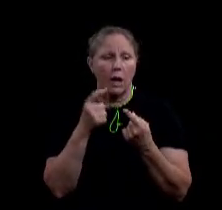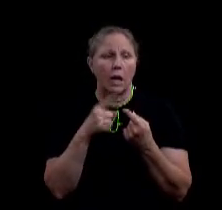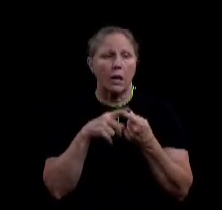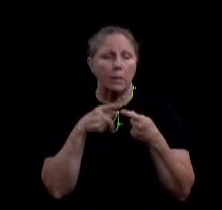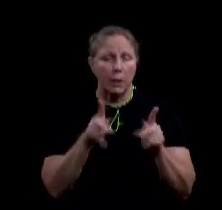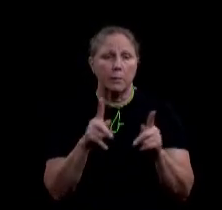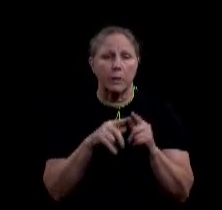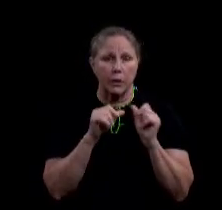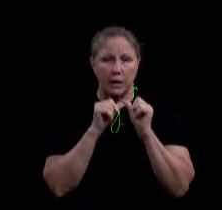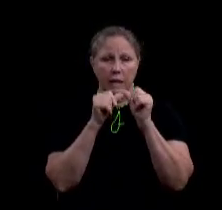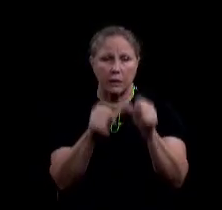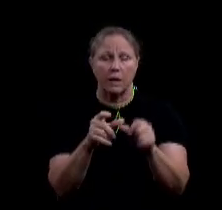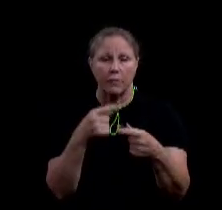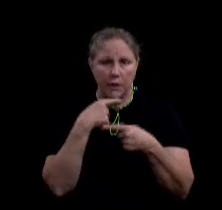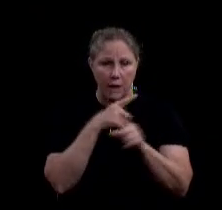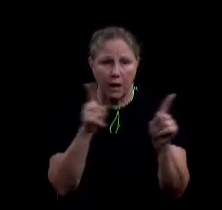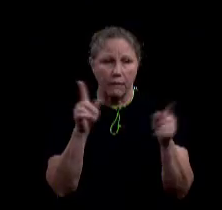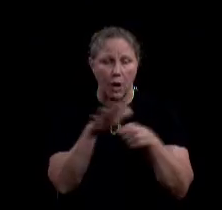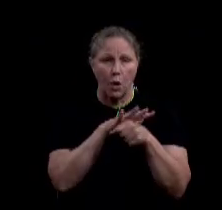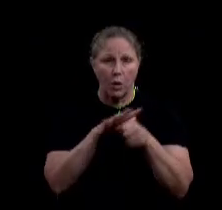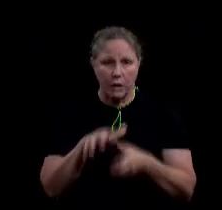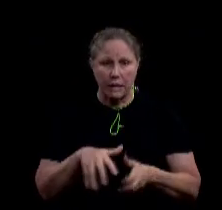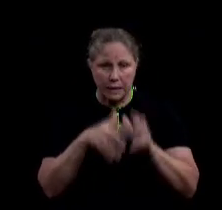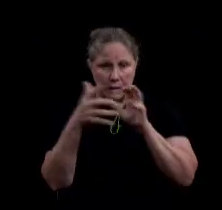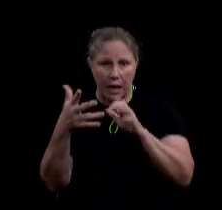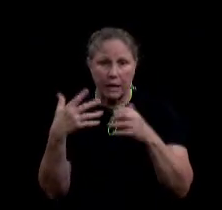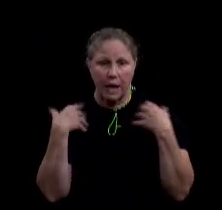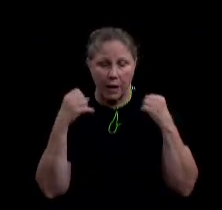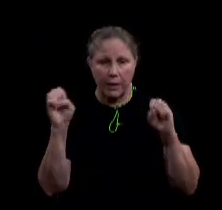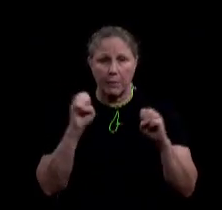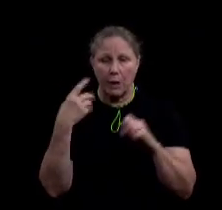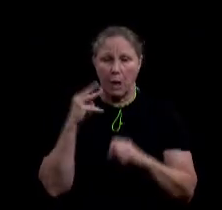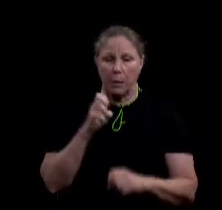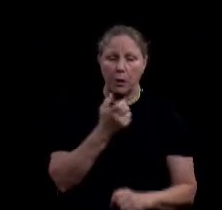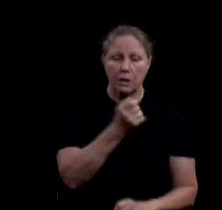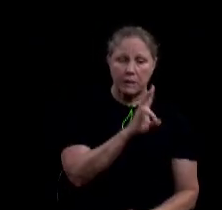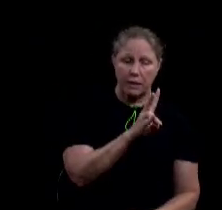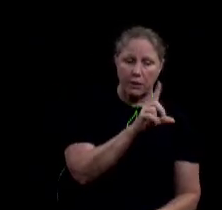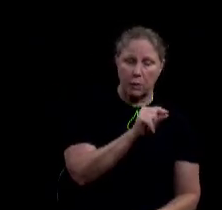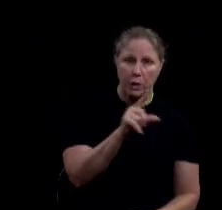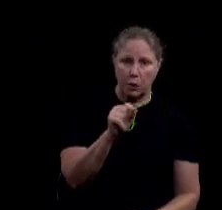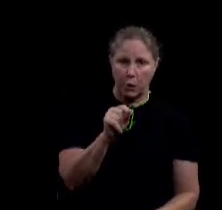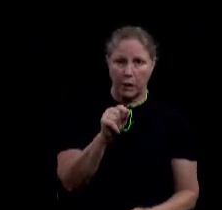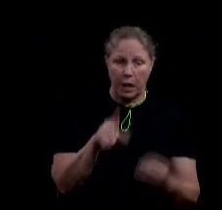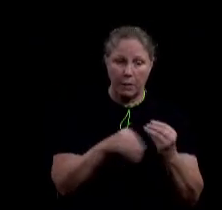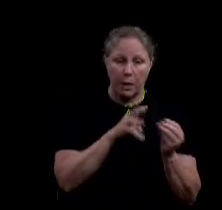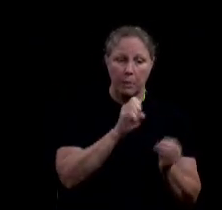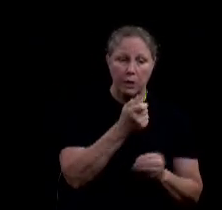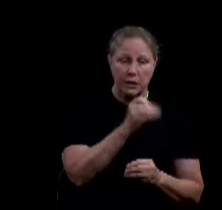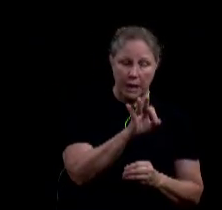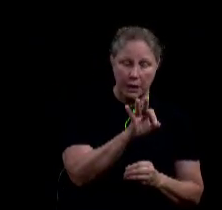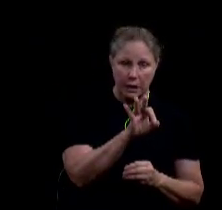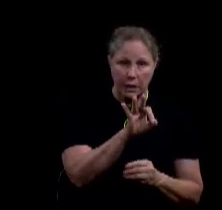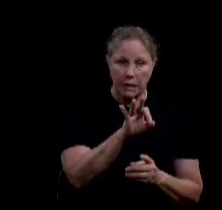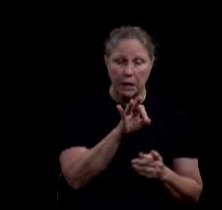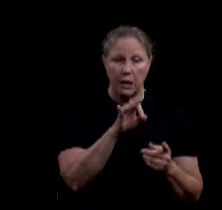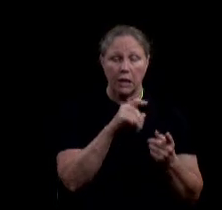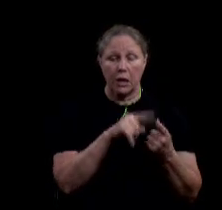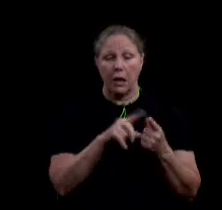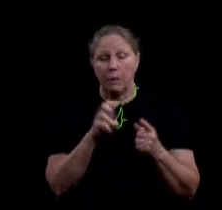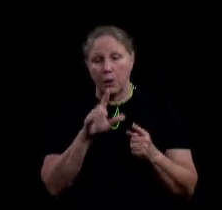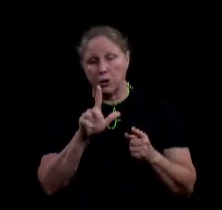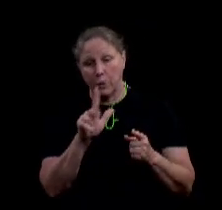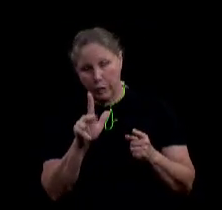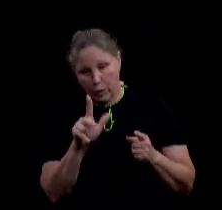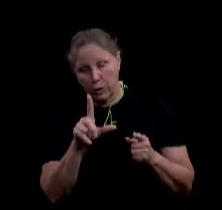health emergency issued on March 17, 2020 and amended on March 19, 2020 and March 23, 2020 by Mayor Kyle Deaver, and